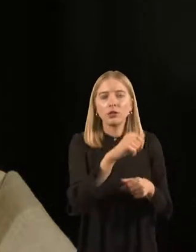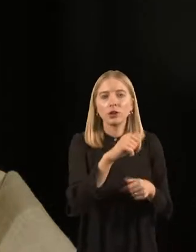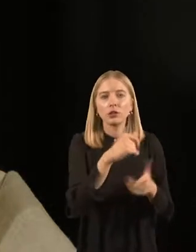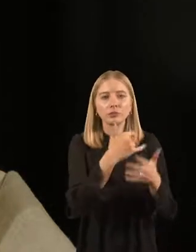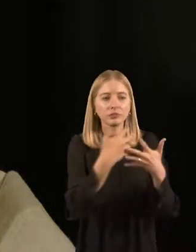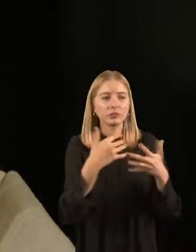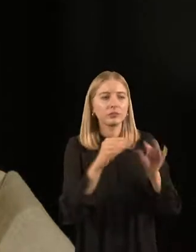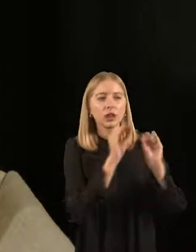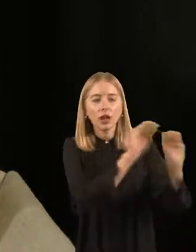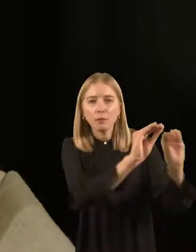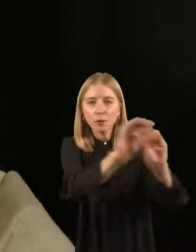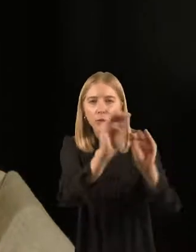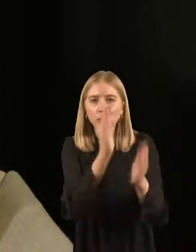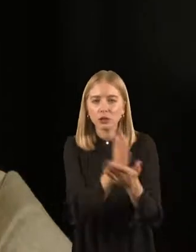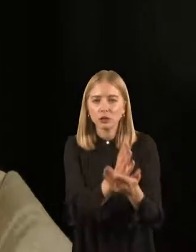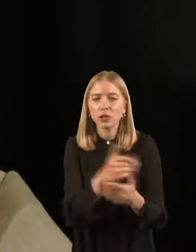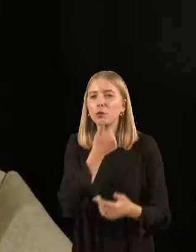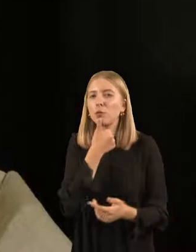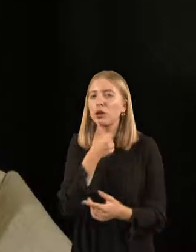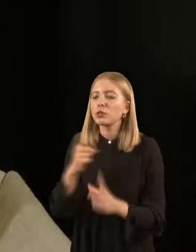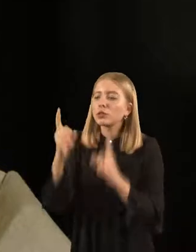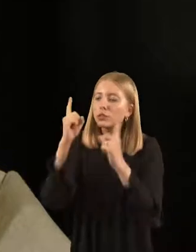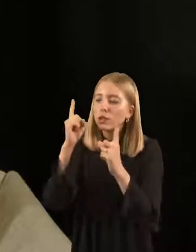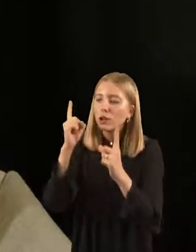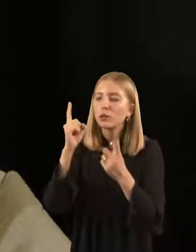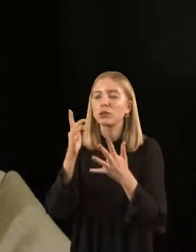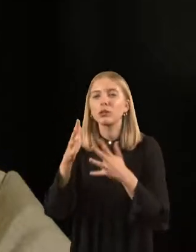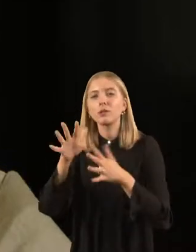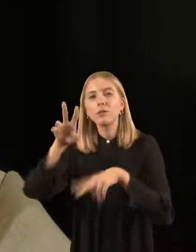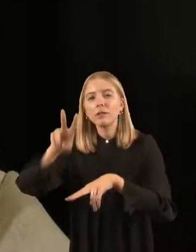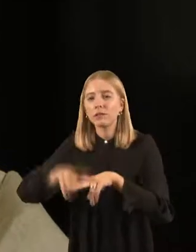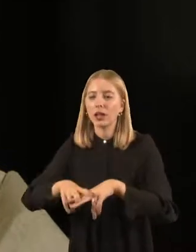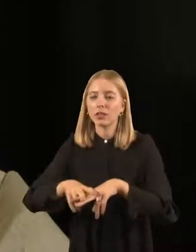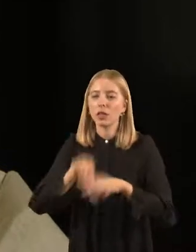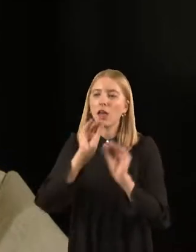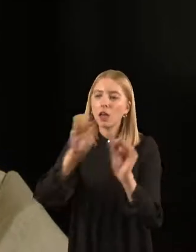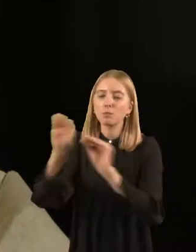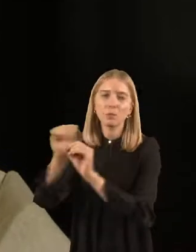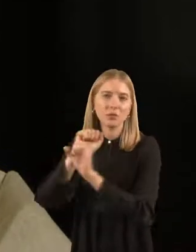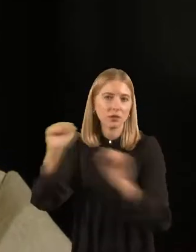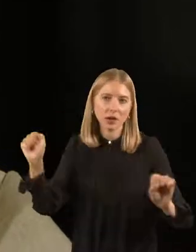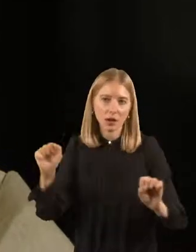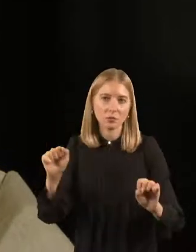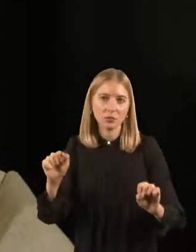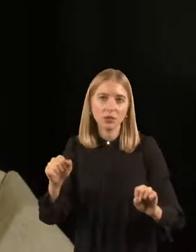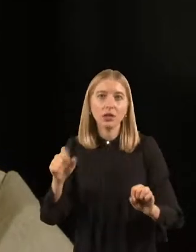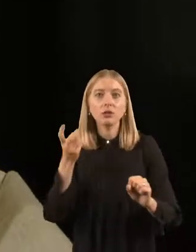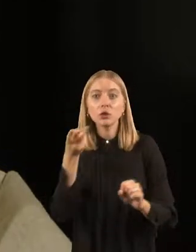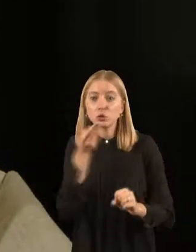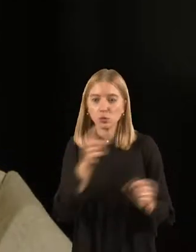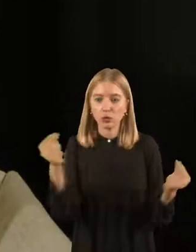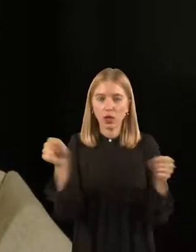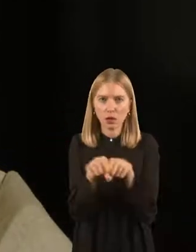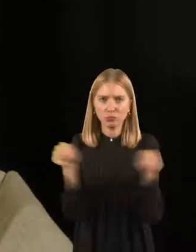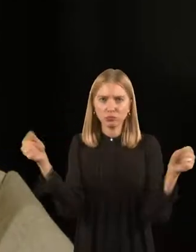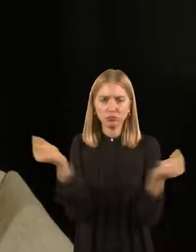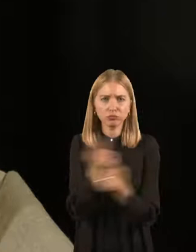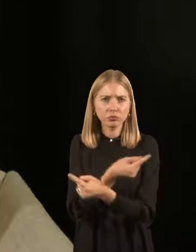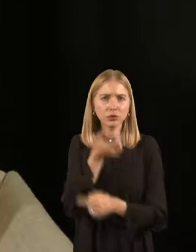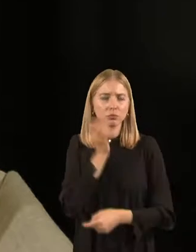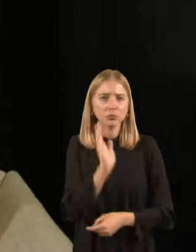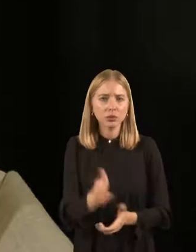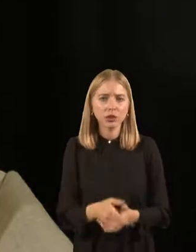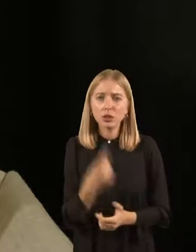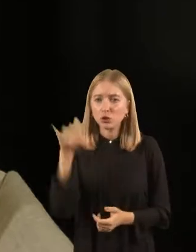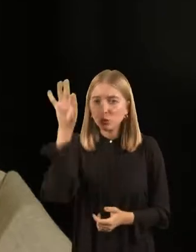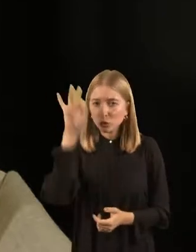Respecting those criteria, we have to make sure that the criteria do not